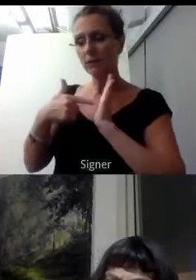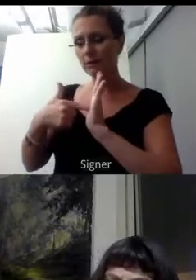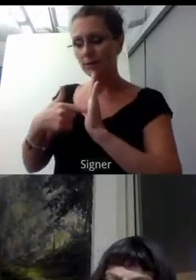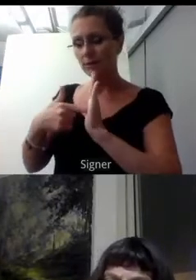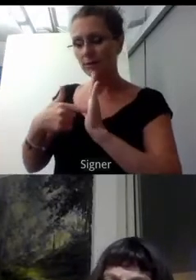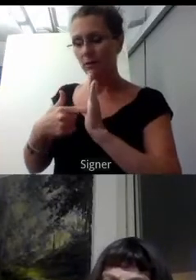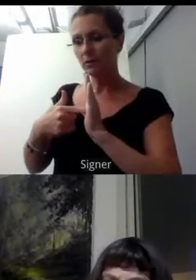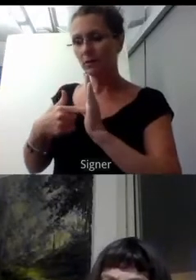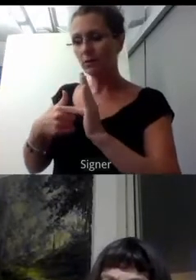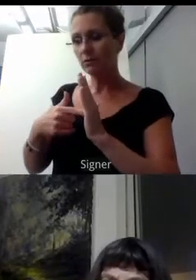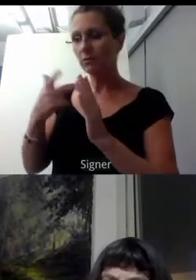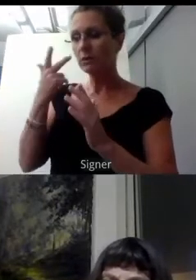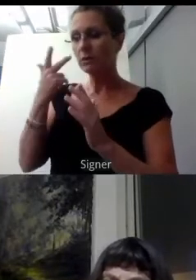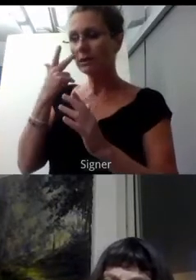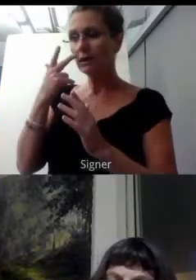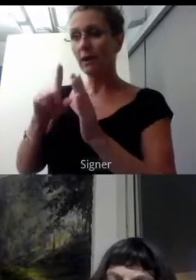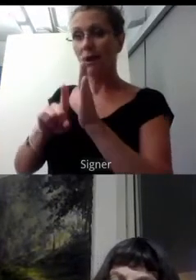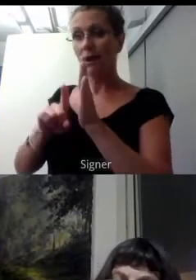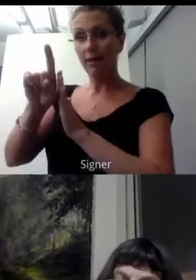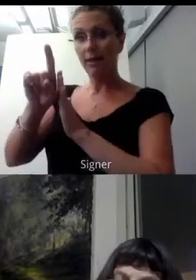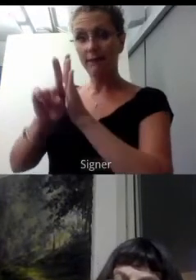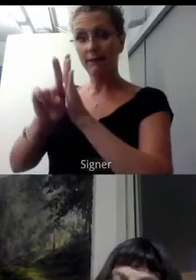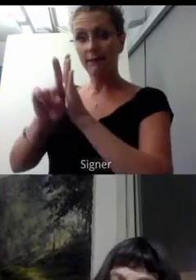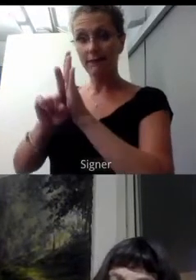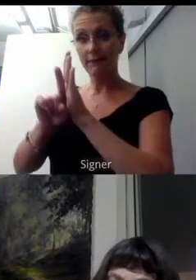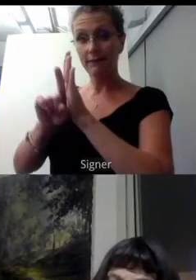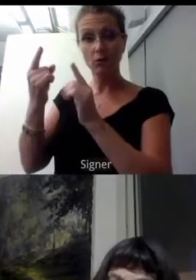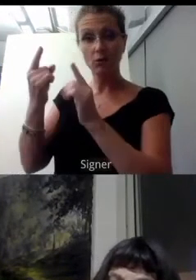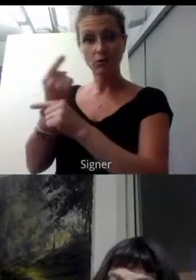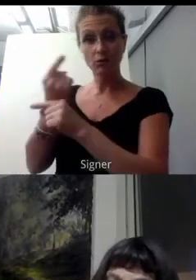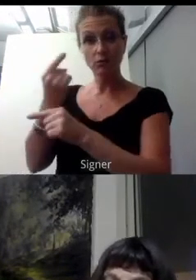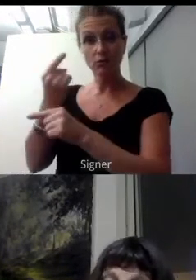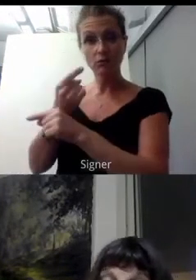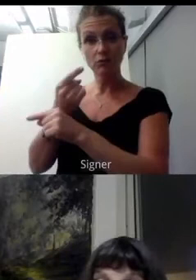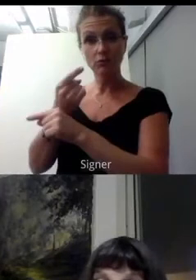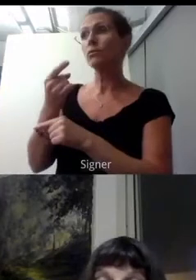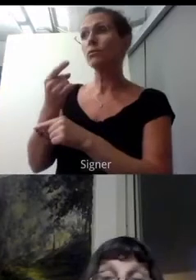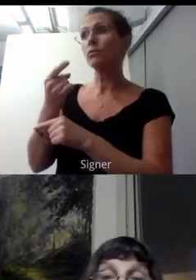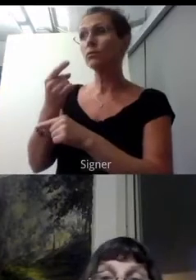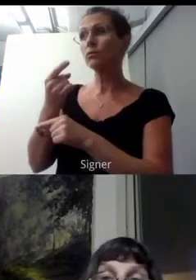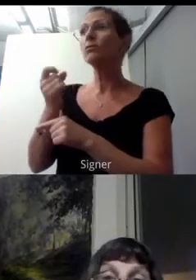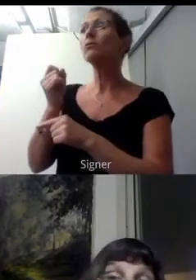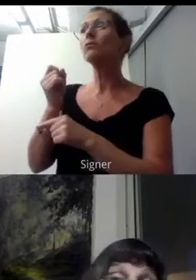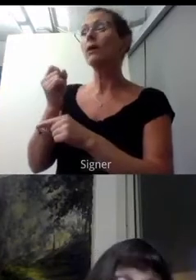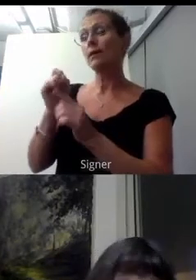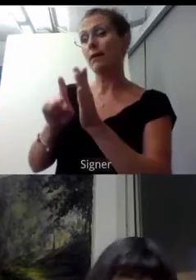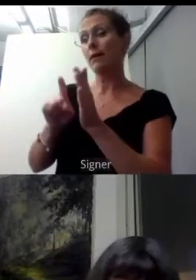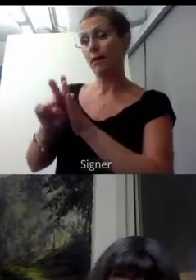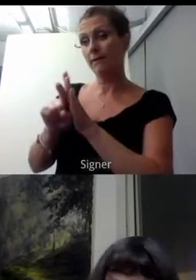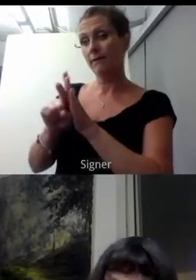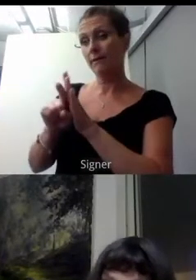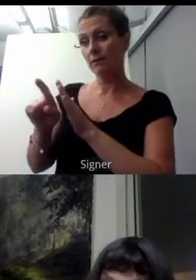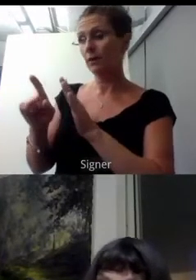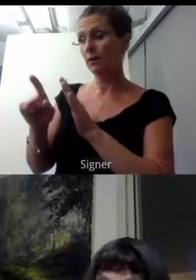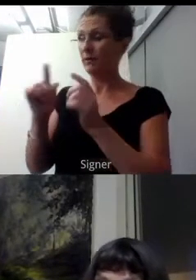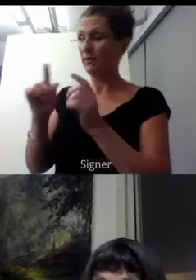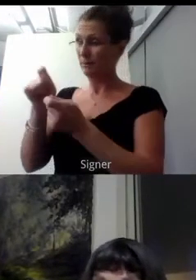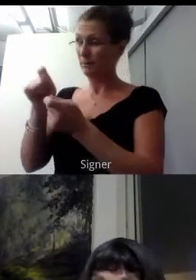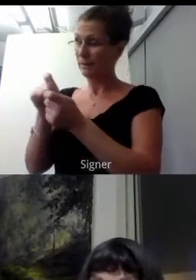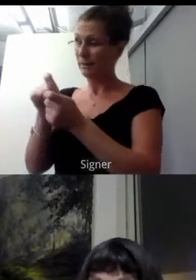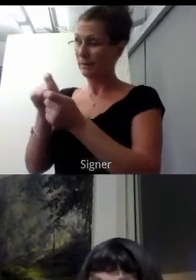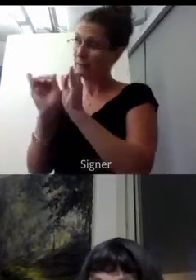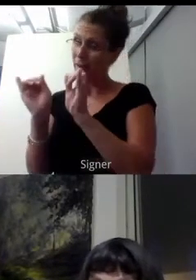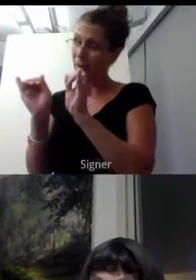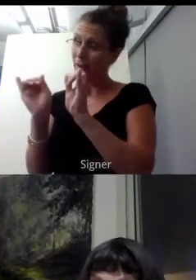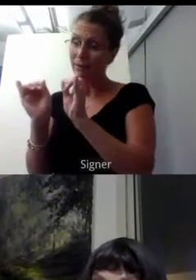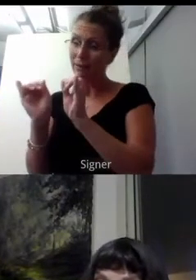and whether the elevator in a certain size and it's not enough. They check